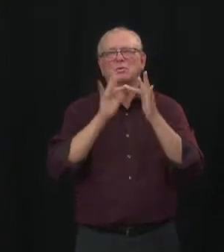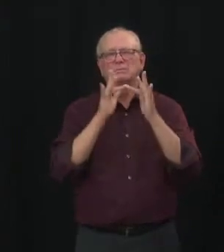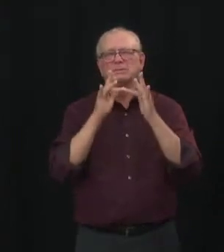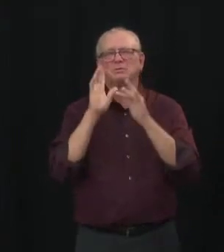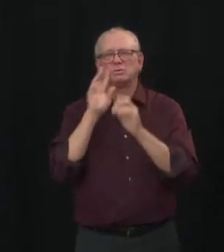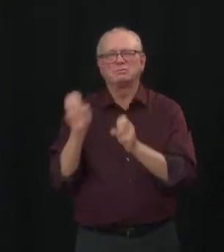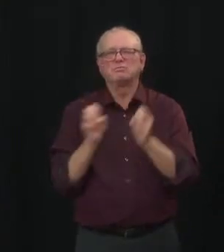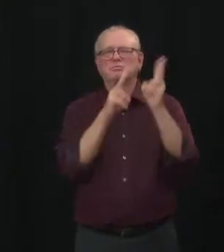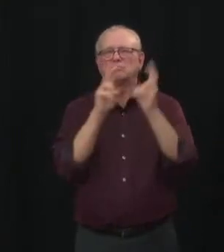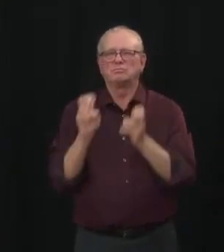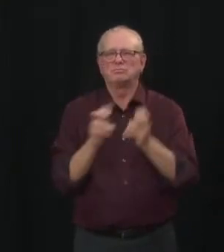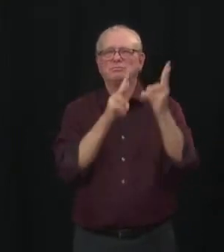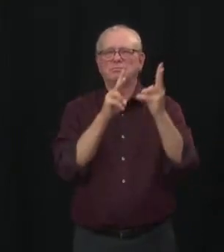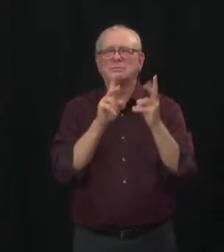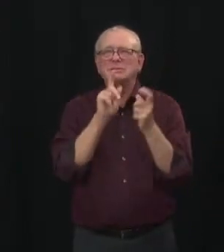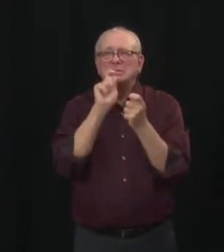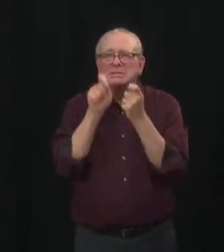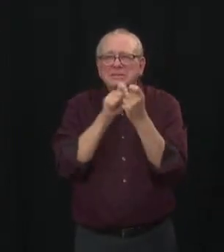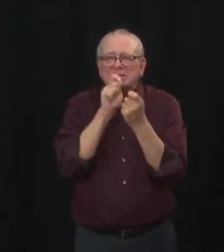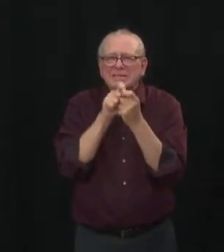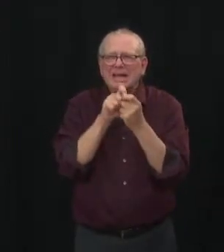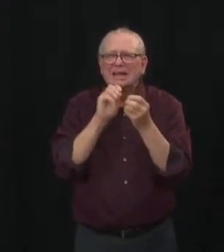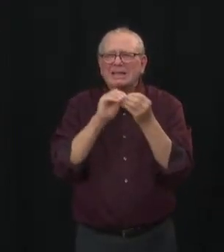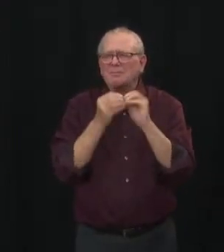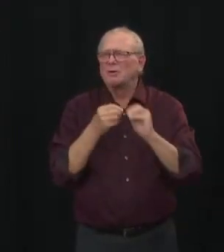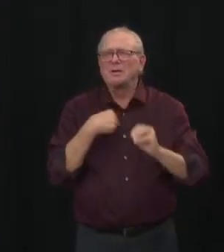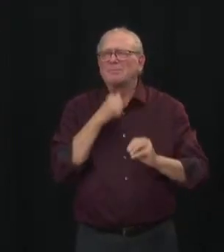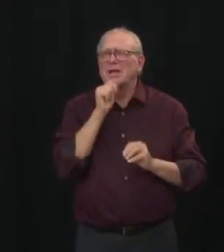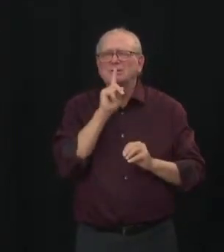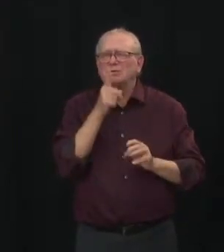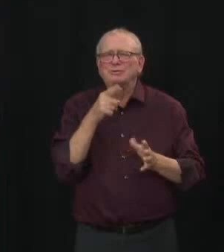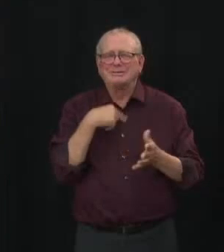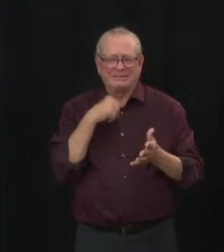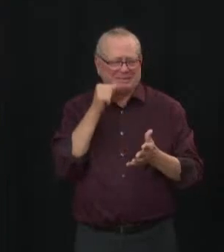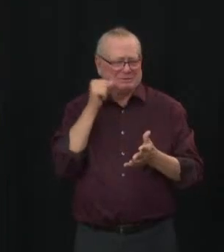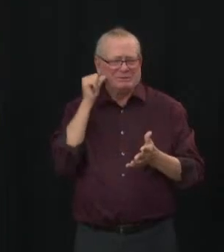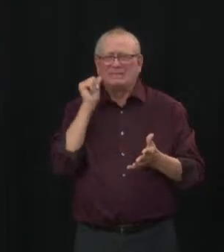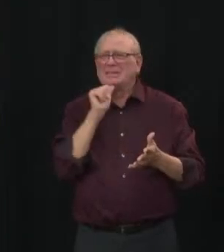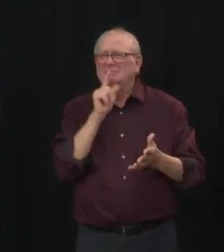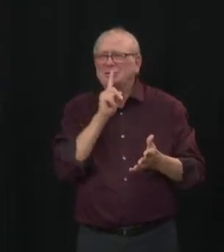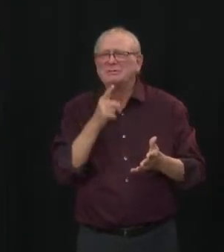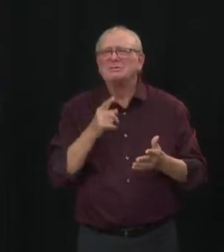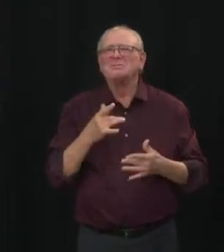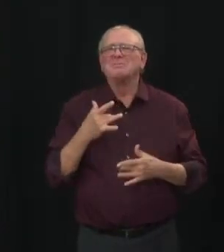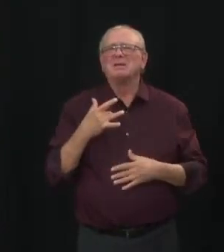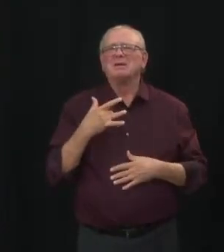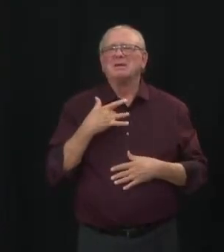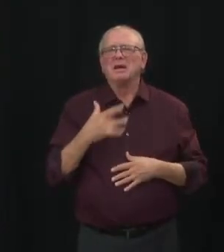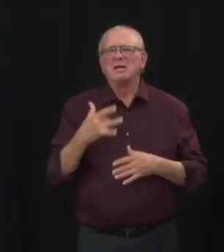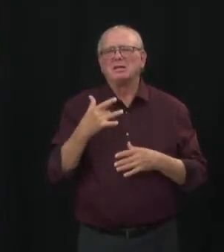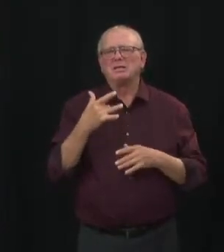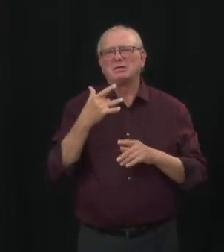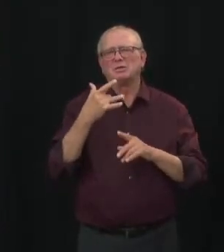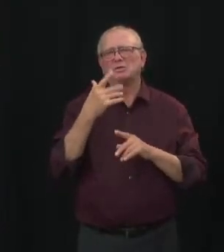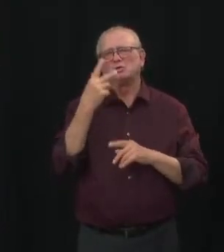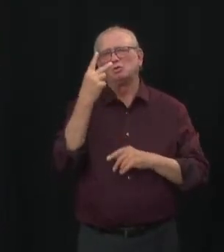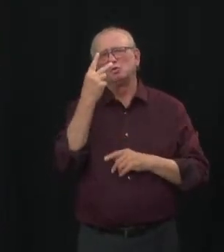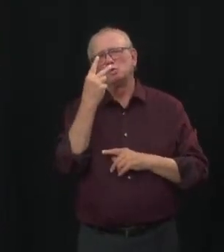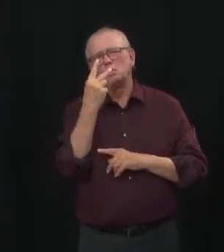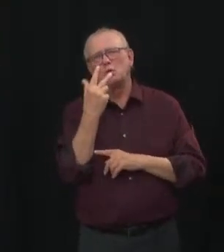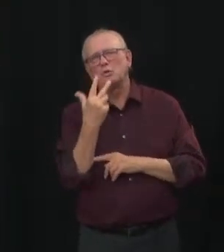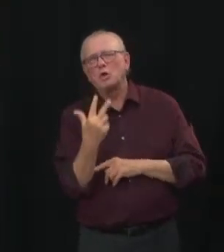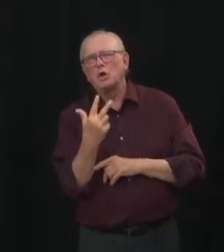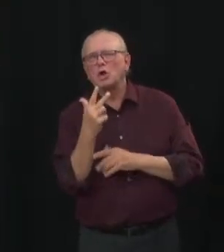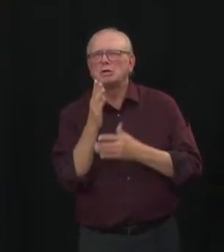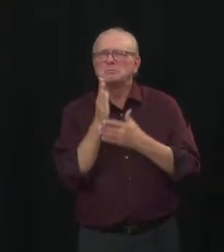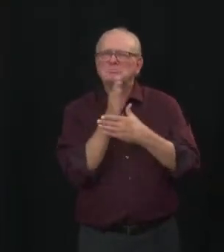that approximately sort of 2/3 to 3/4, depending on the time frame we were looking at, and depending if you're looking